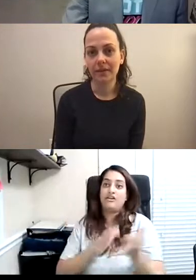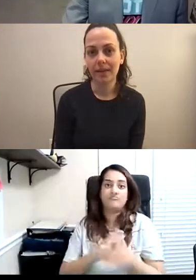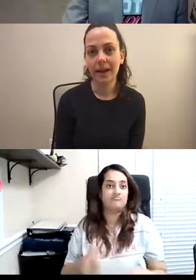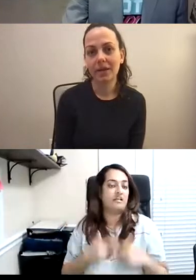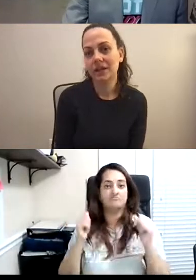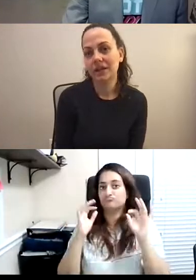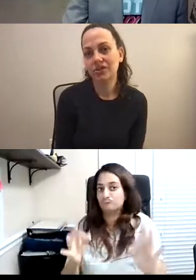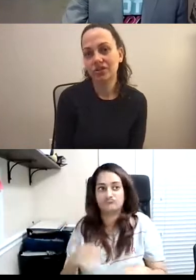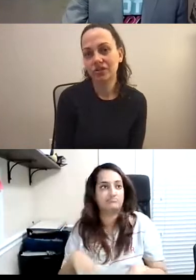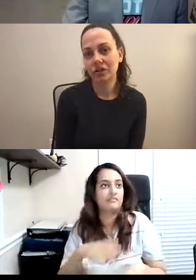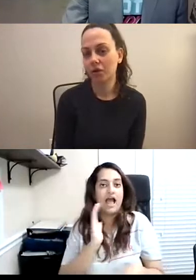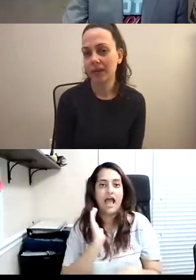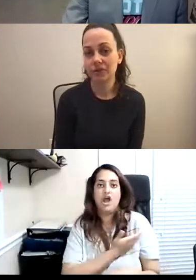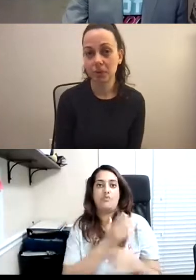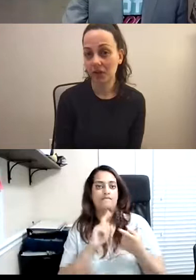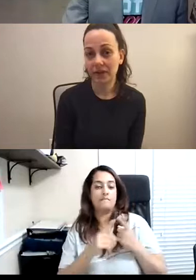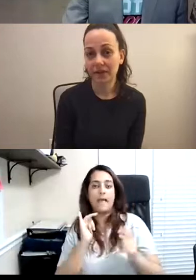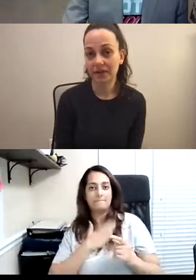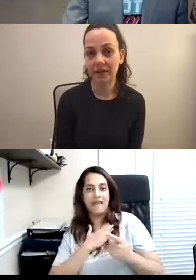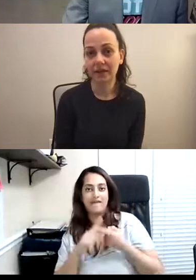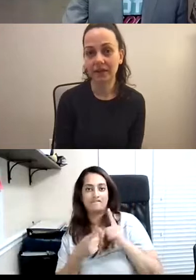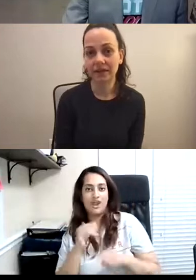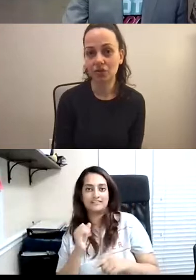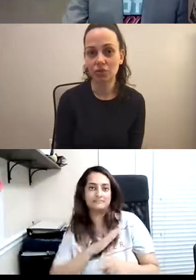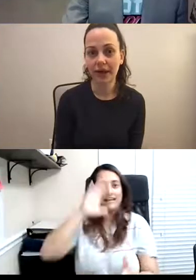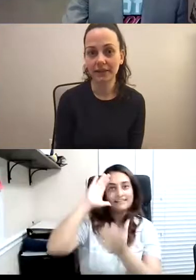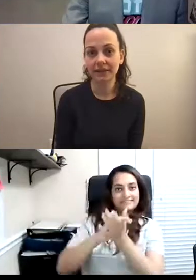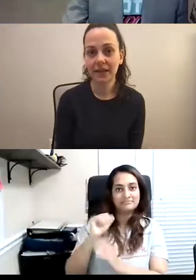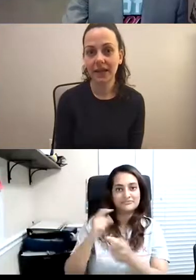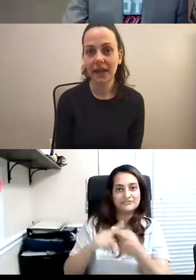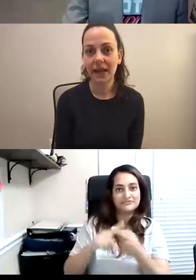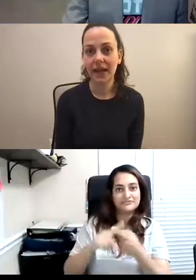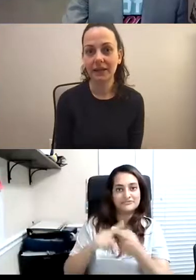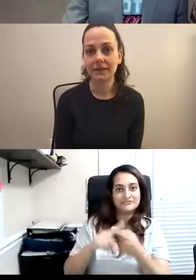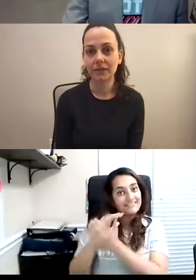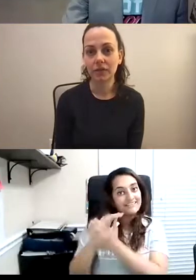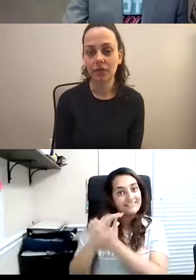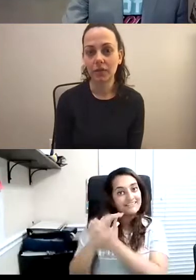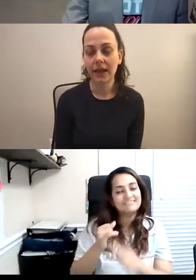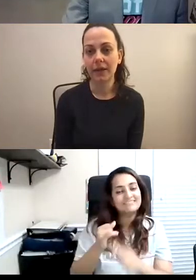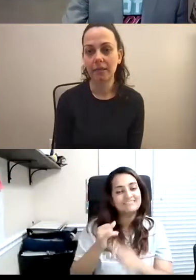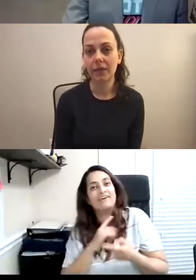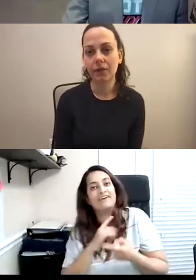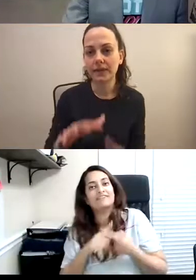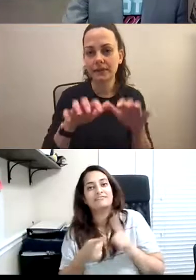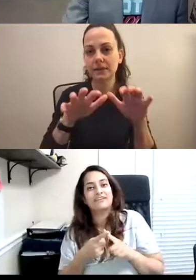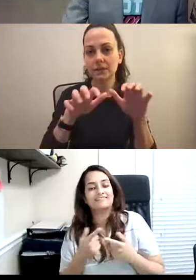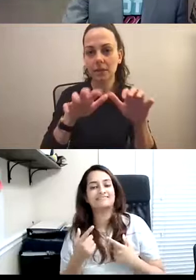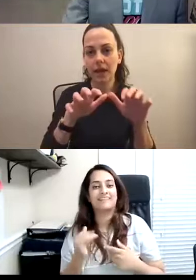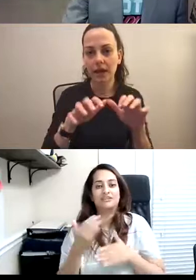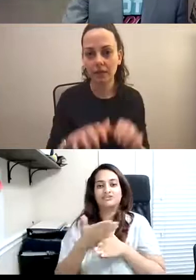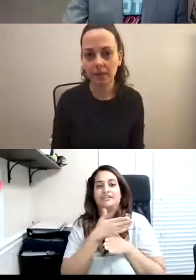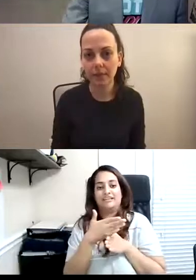and in my marriage, life's perfect and it's great. And my